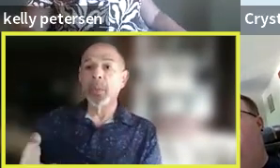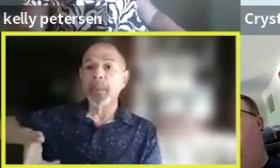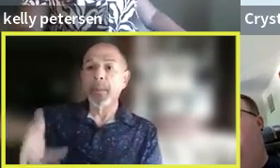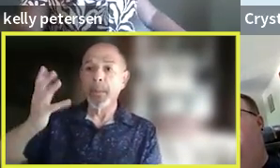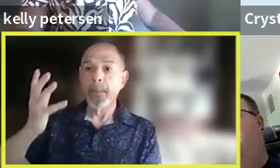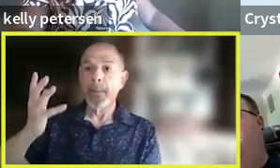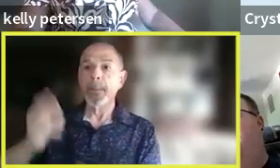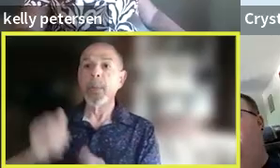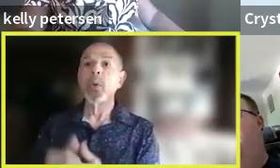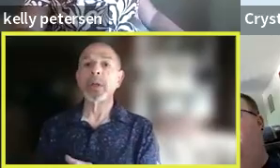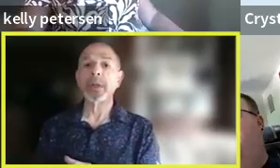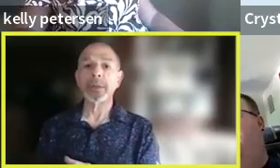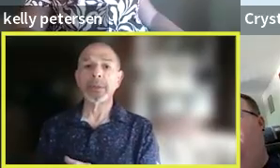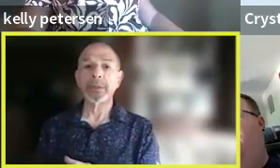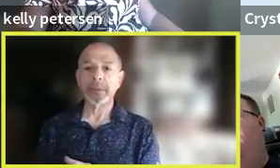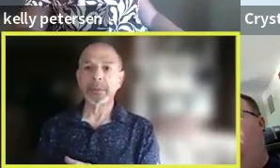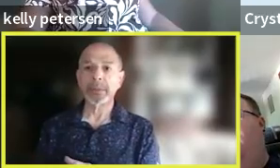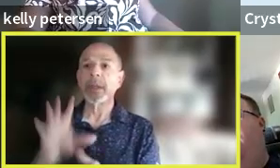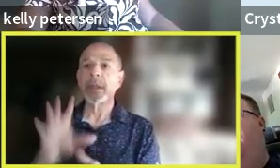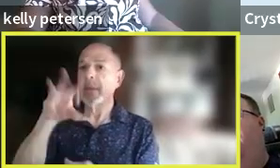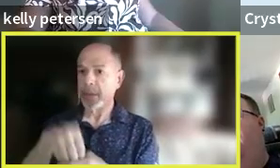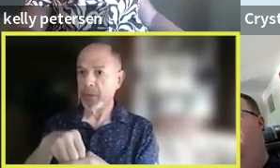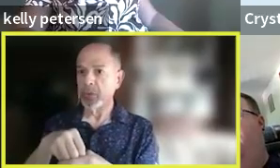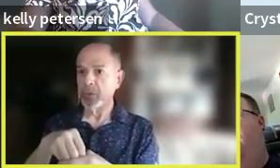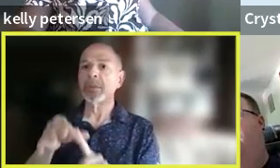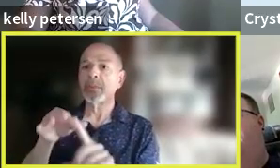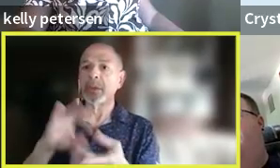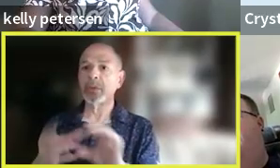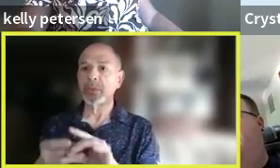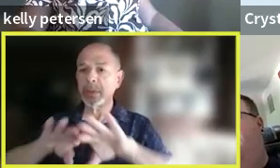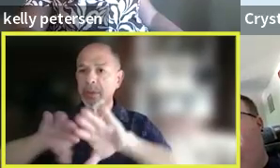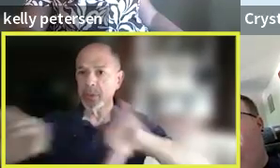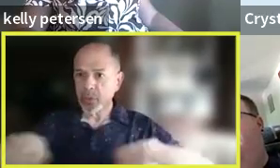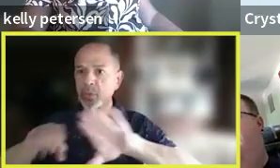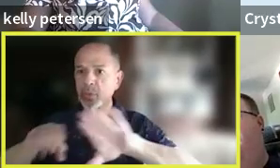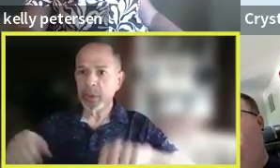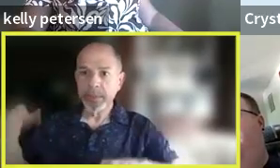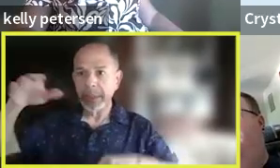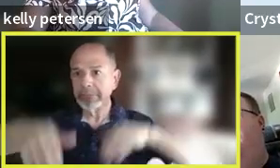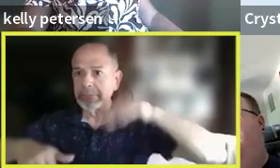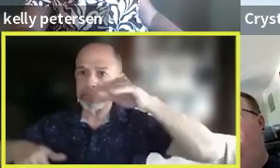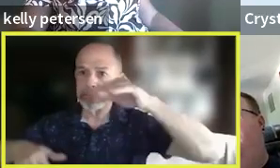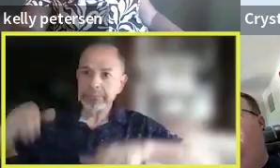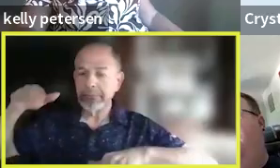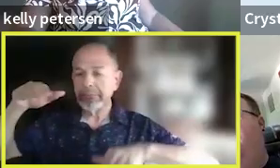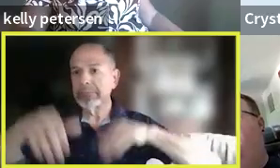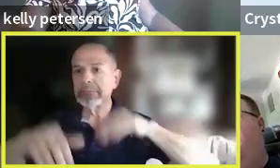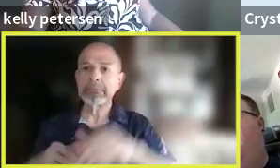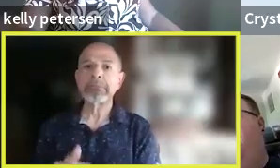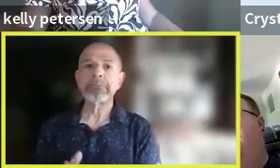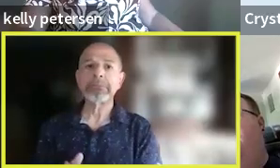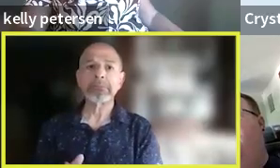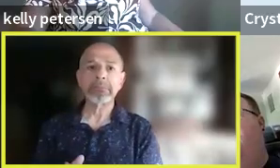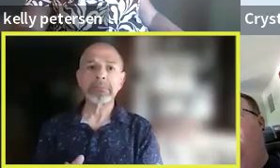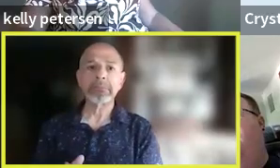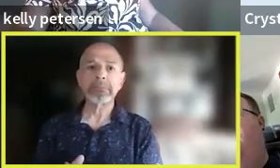included in the Special Olympics and stuff like that, and swimming as well. So I don't know, like the only